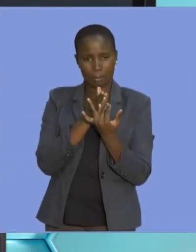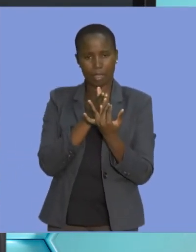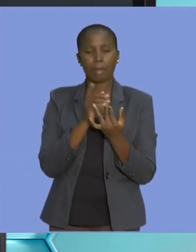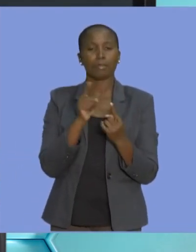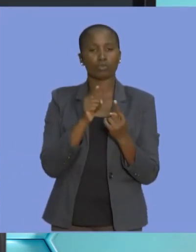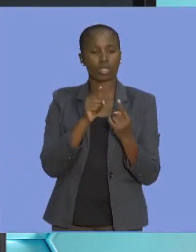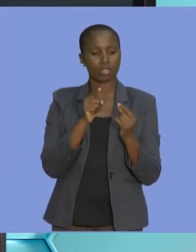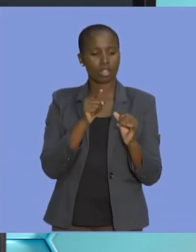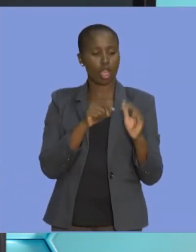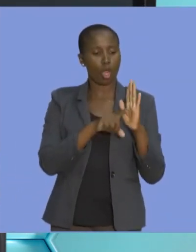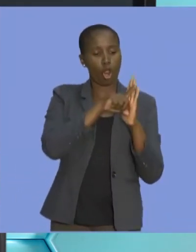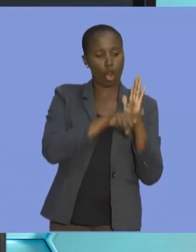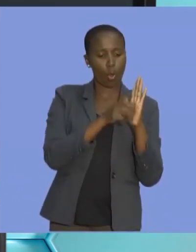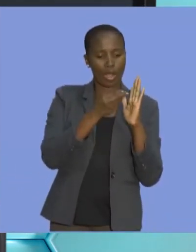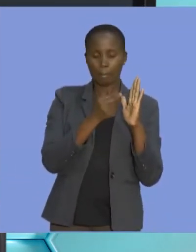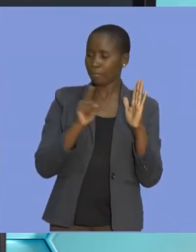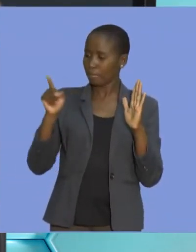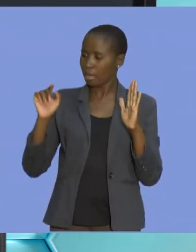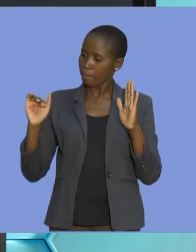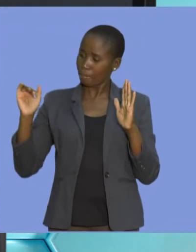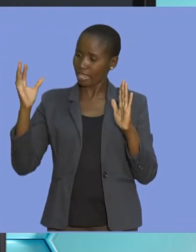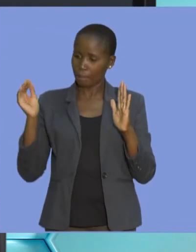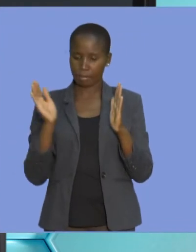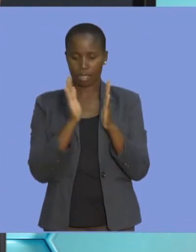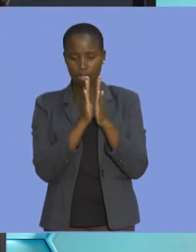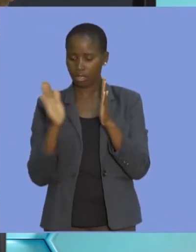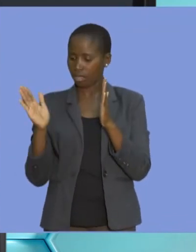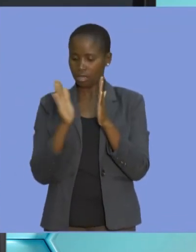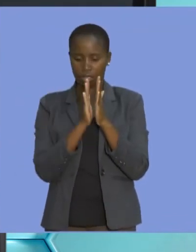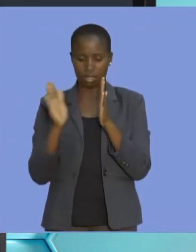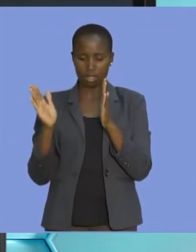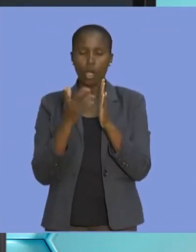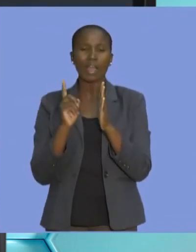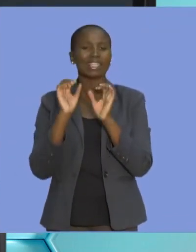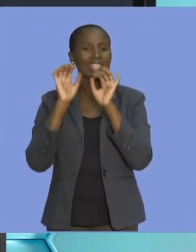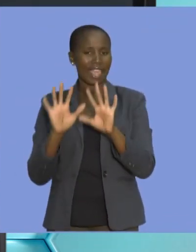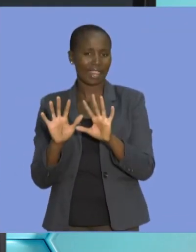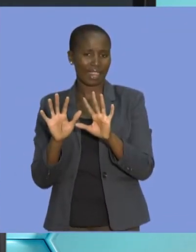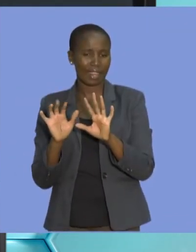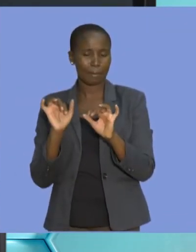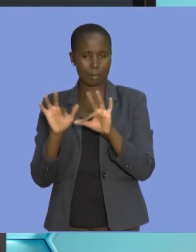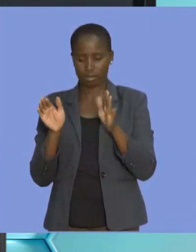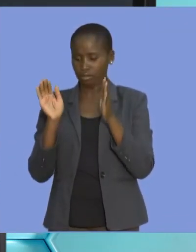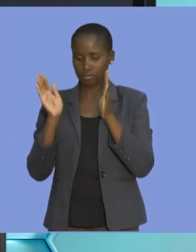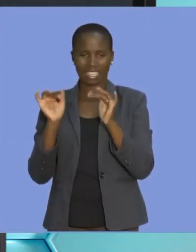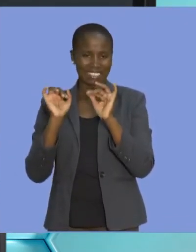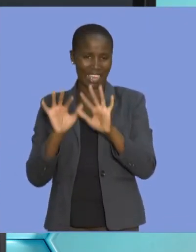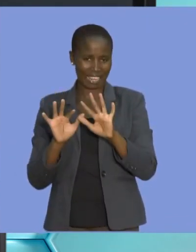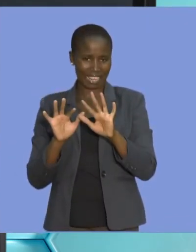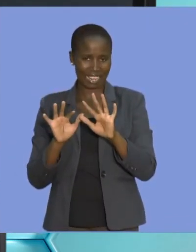more consistency in the class. But the other class, 10 to 100, they just so